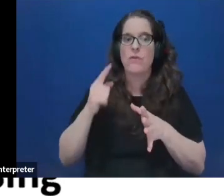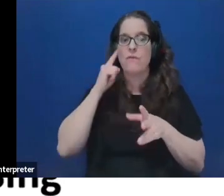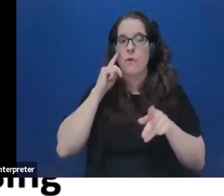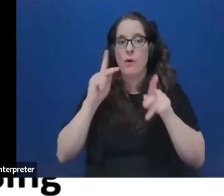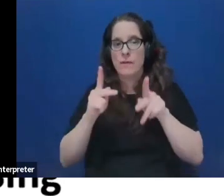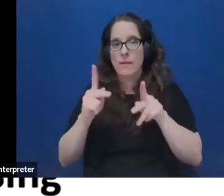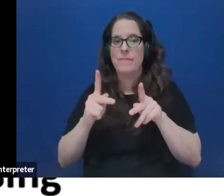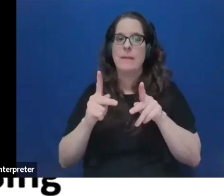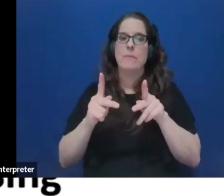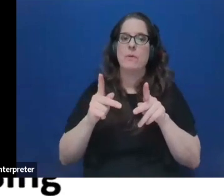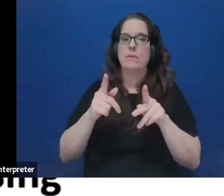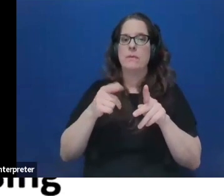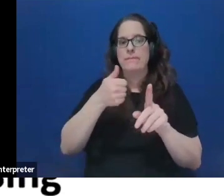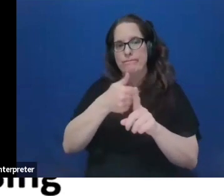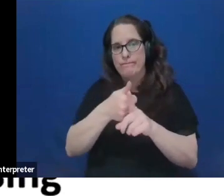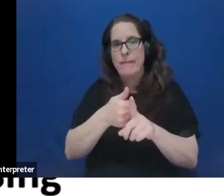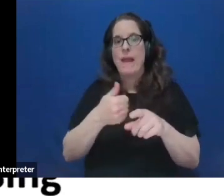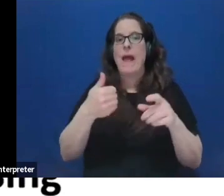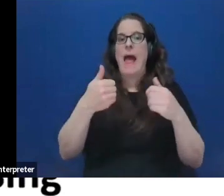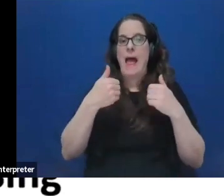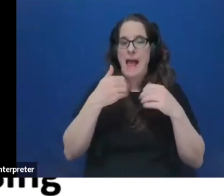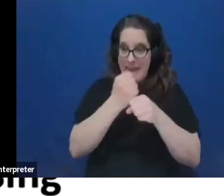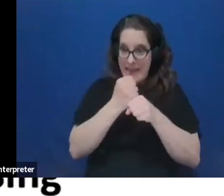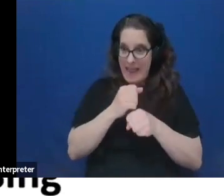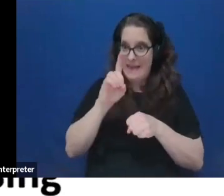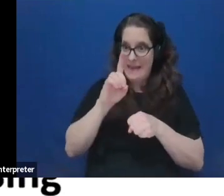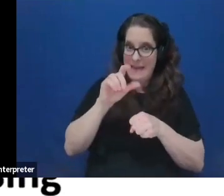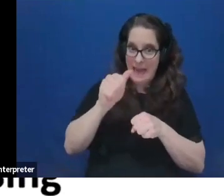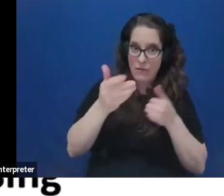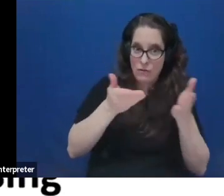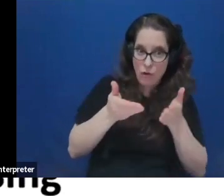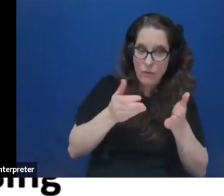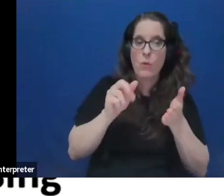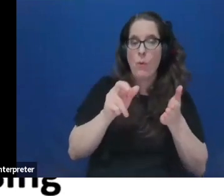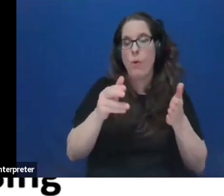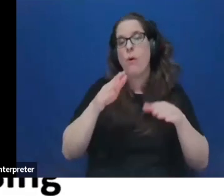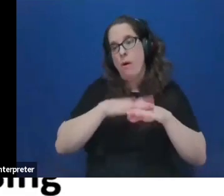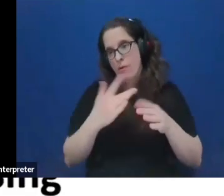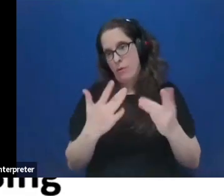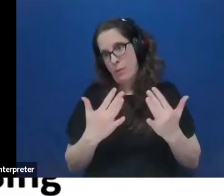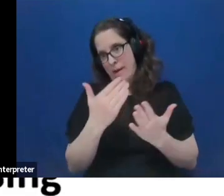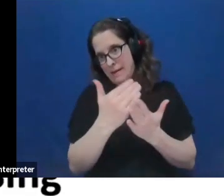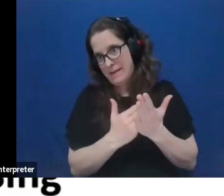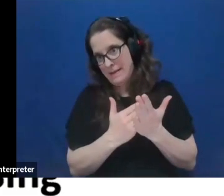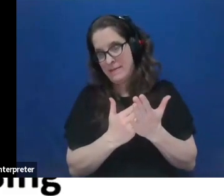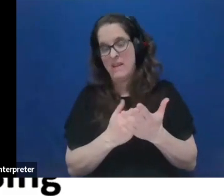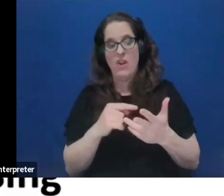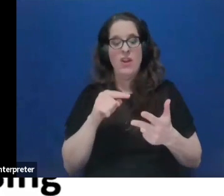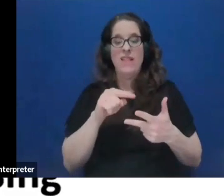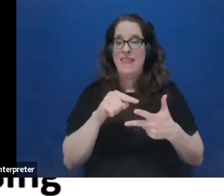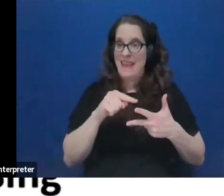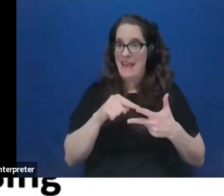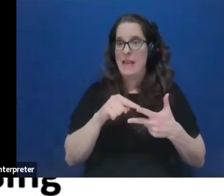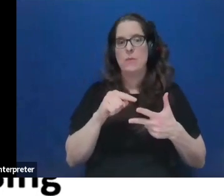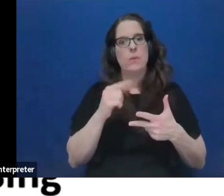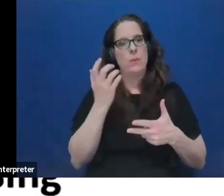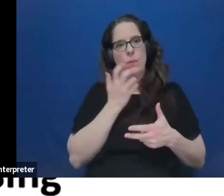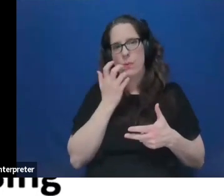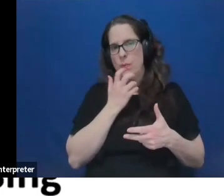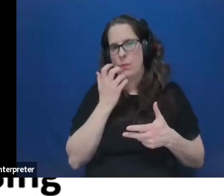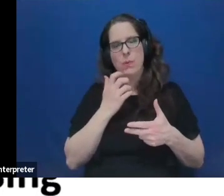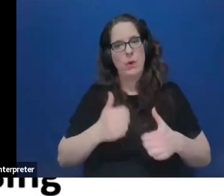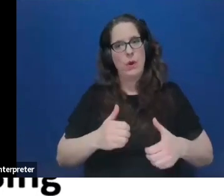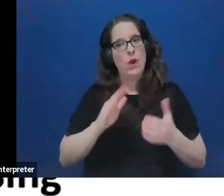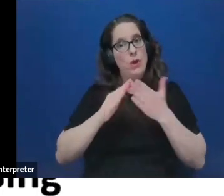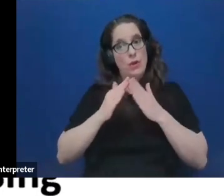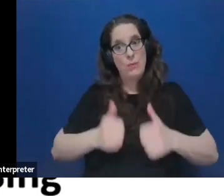list, and they really make the magic happen with MIH. I know some of you are familiar with what they do. They they